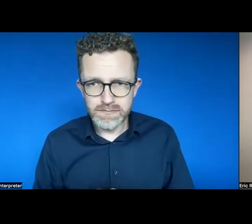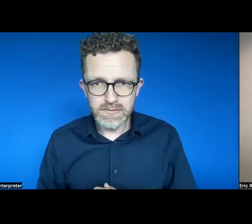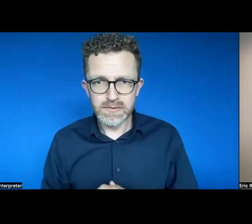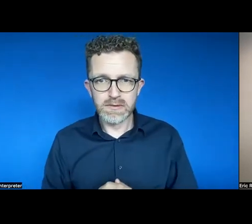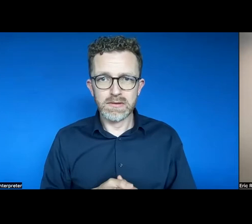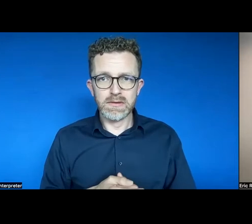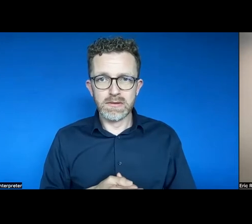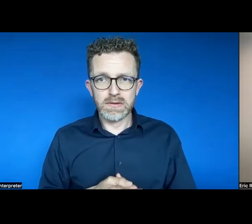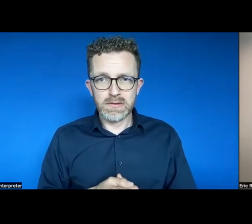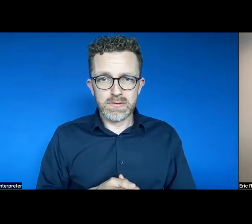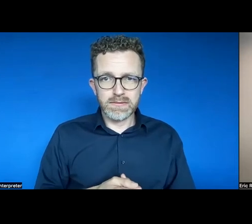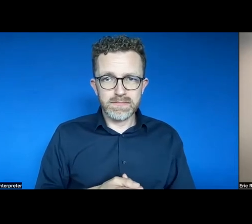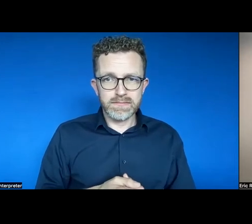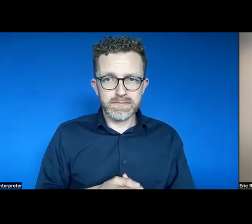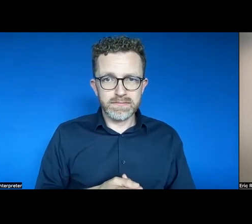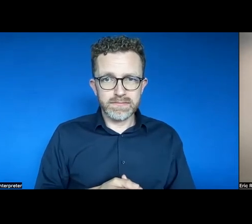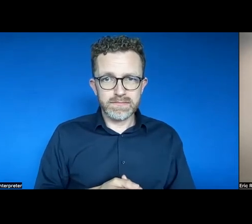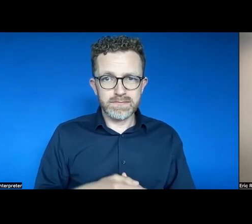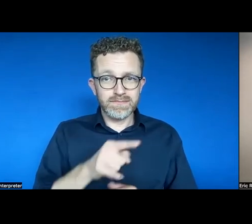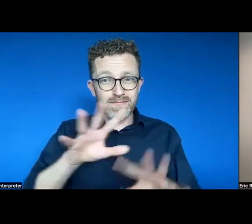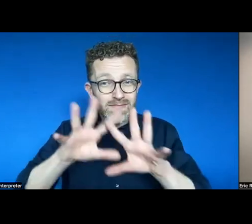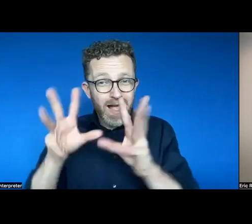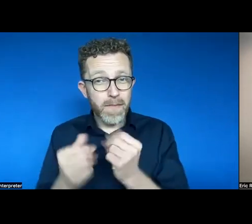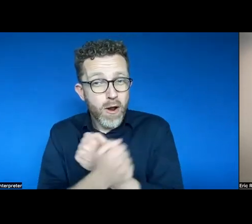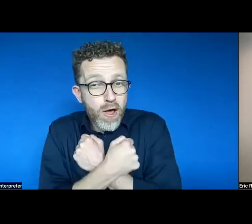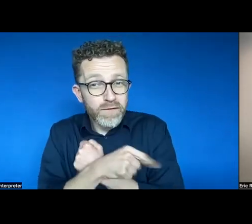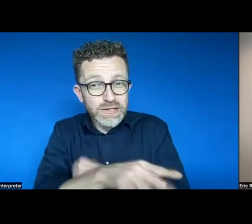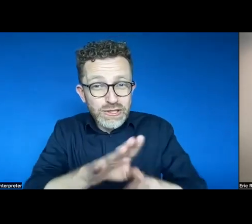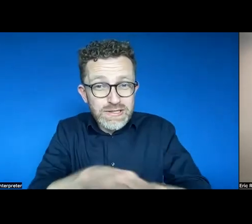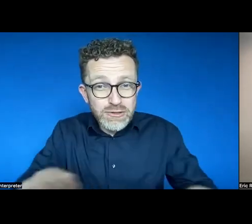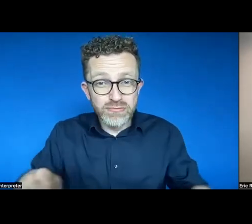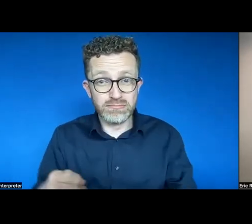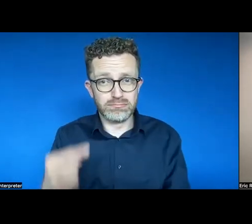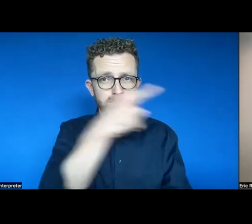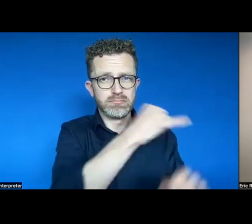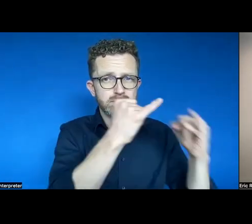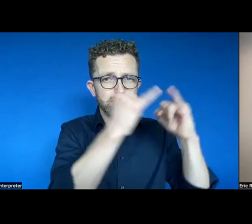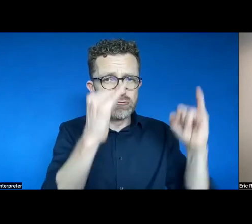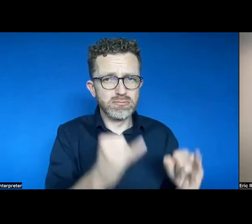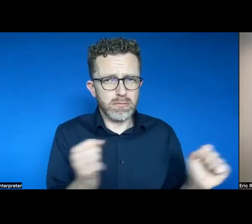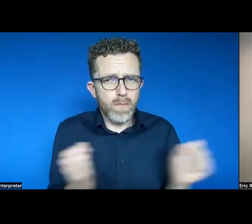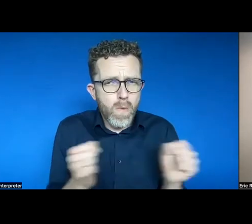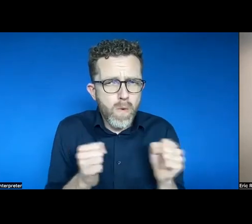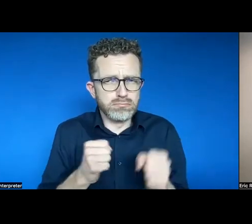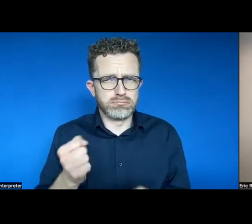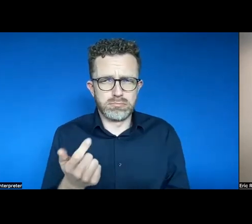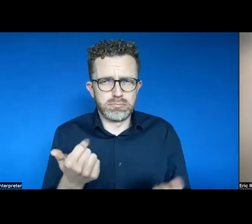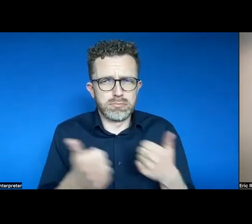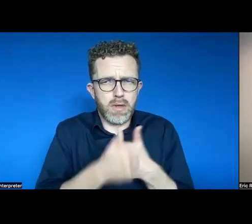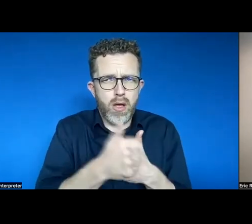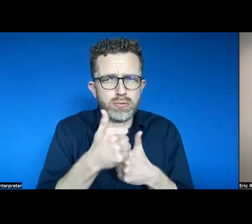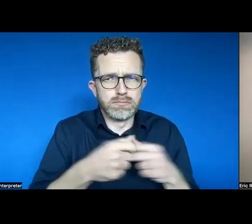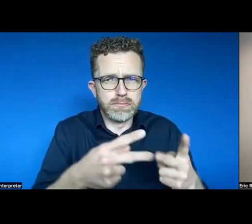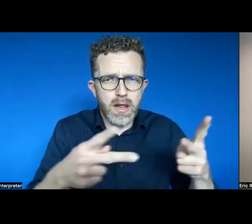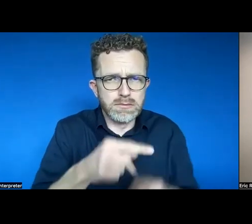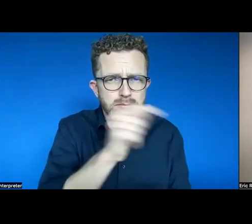but they need a whole lot more. So what are our recommendations? Number one, these children need to be on the map. And